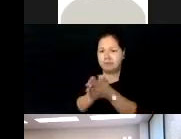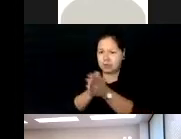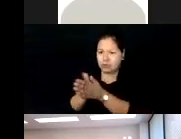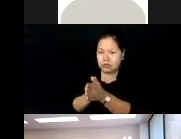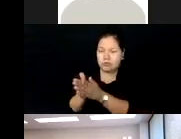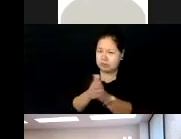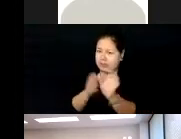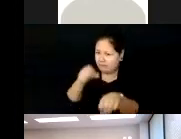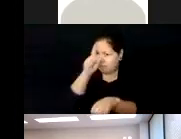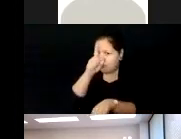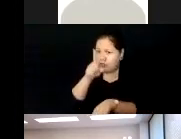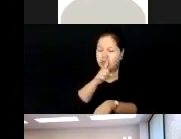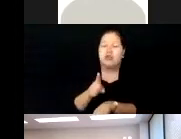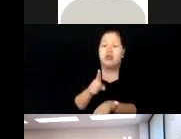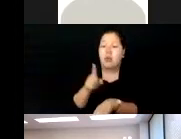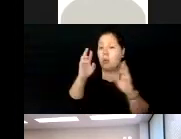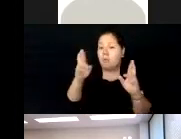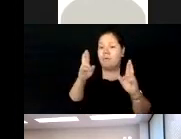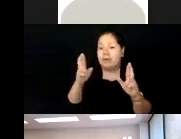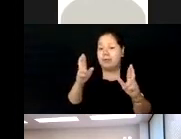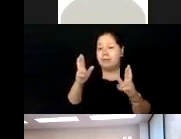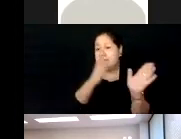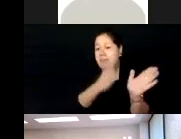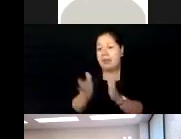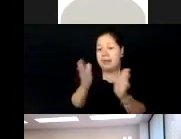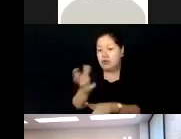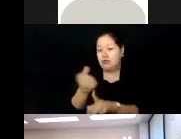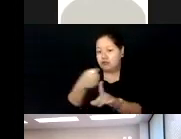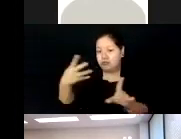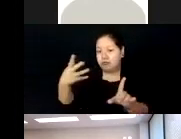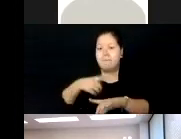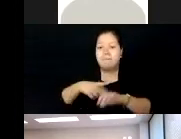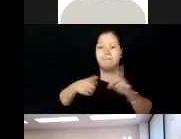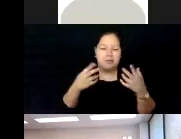absolutely see this going more broadly, but we're starting with Northern Health.